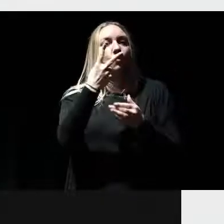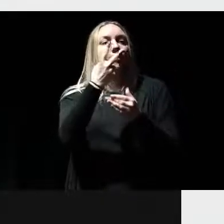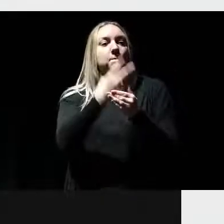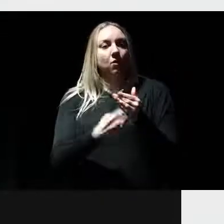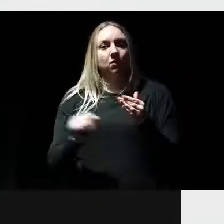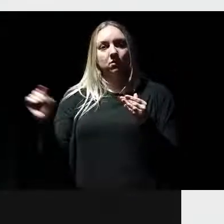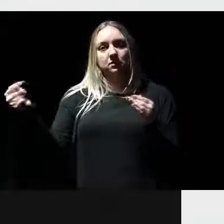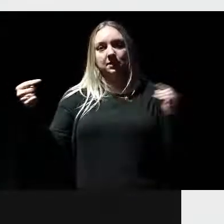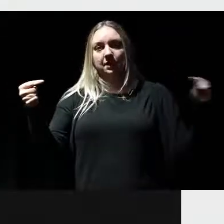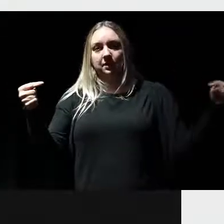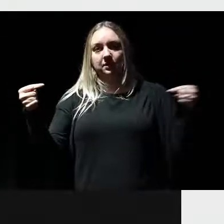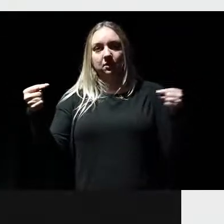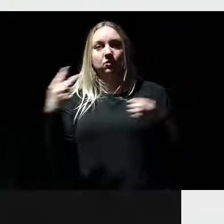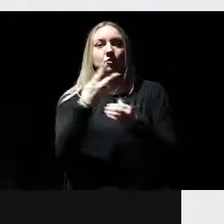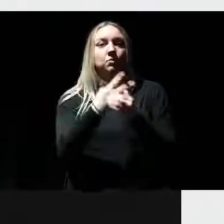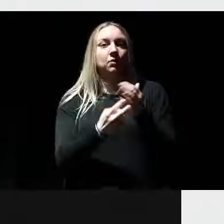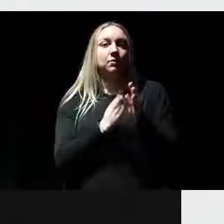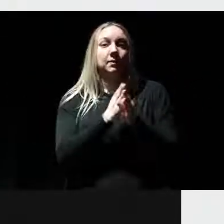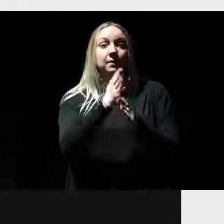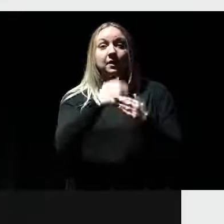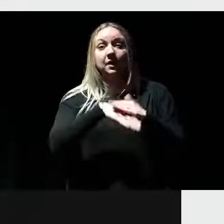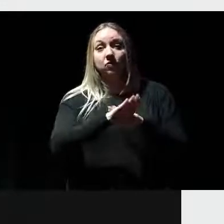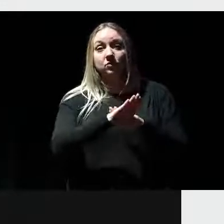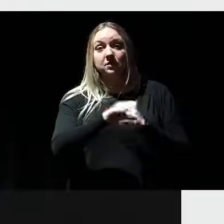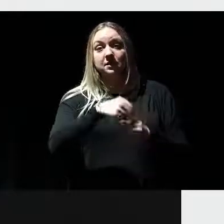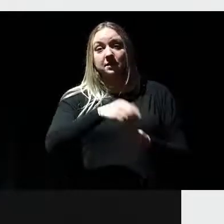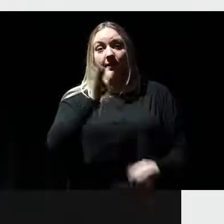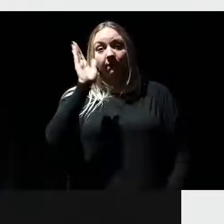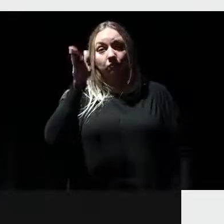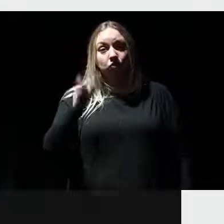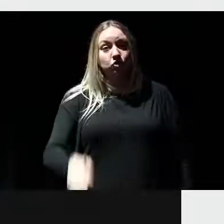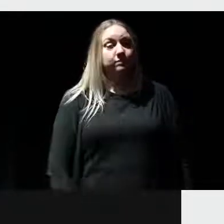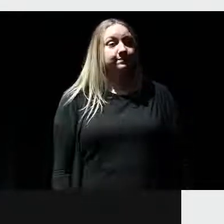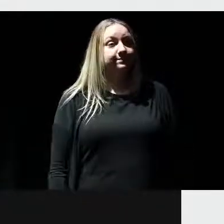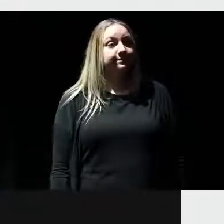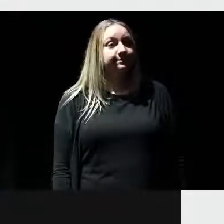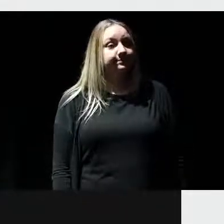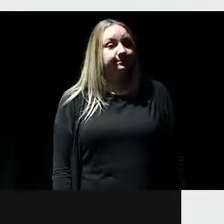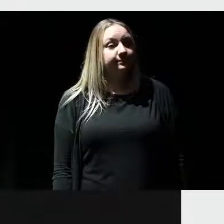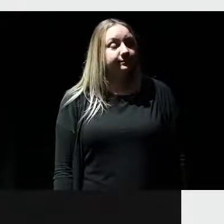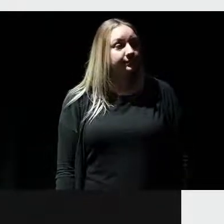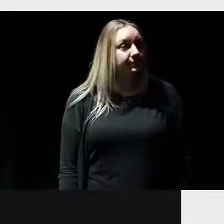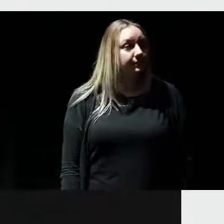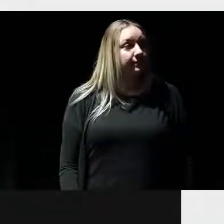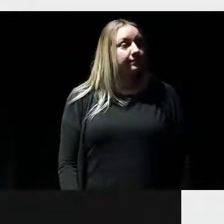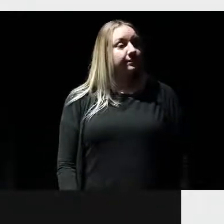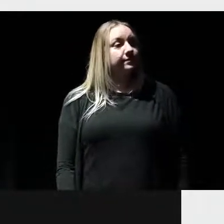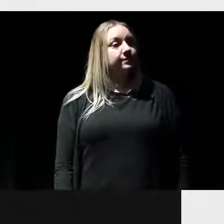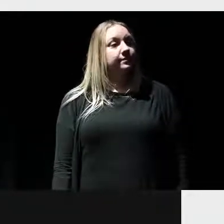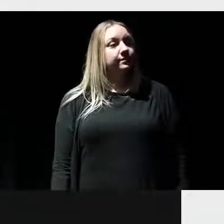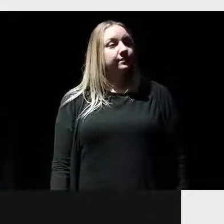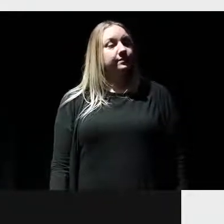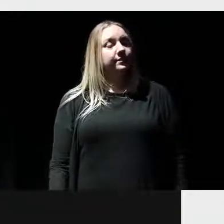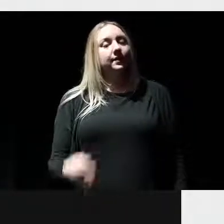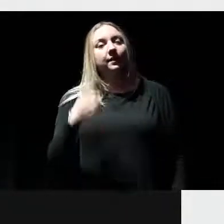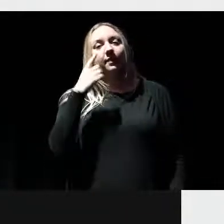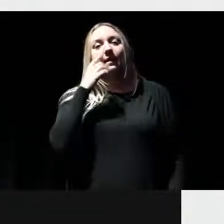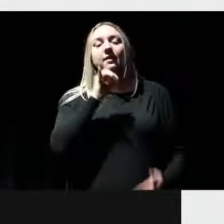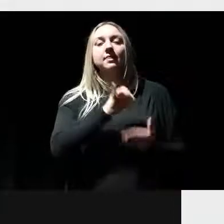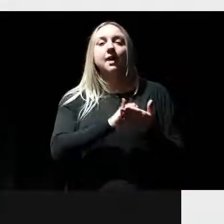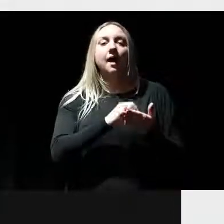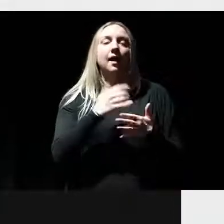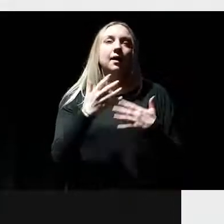pedestrian pathway and park in the future. And I think that's one of